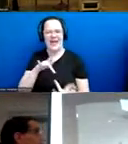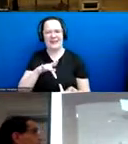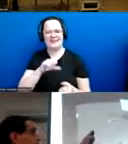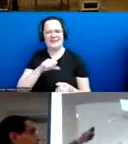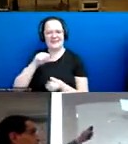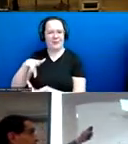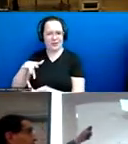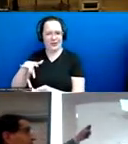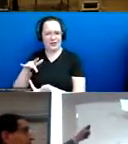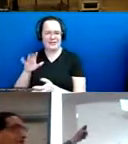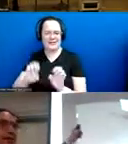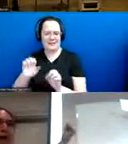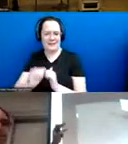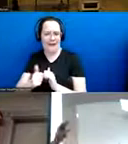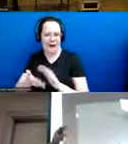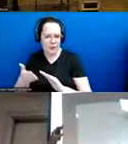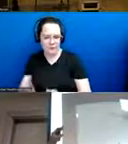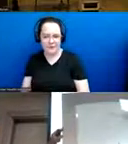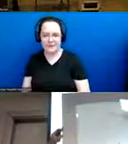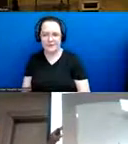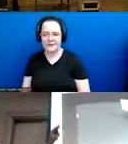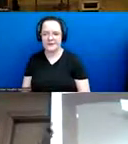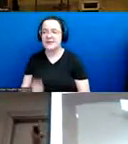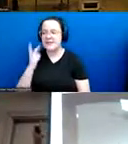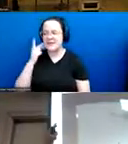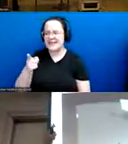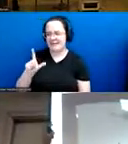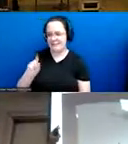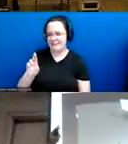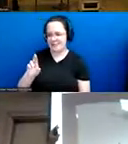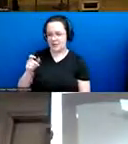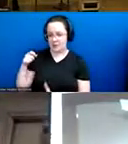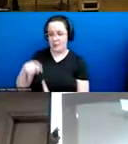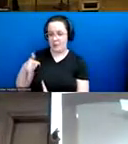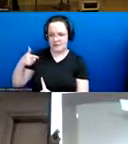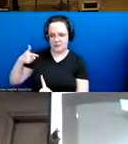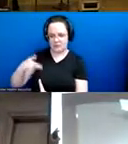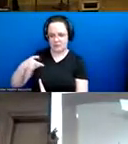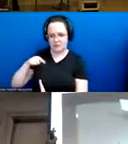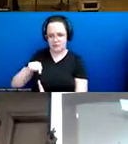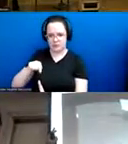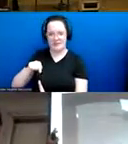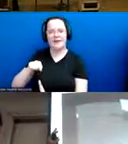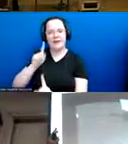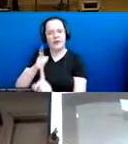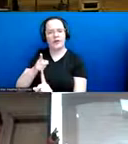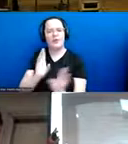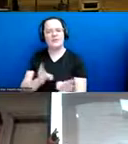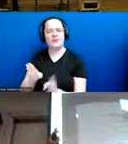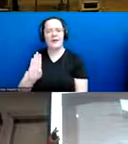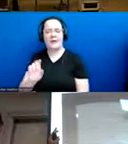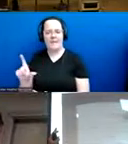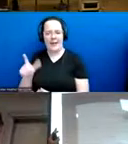work. So you see there, this is a pulse of a laser that is meant to prepare these Bell states that we were describing